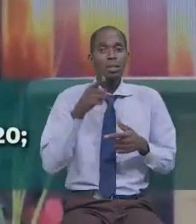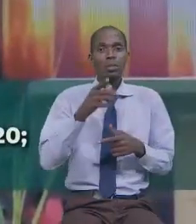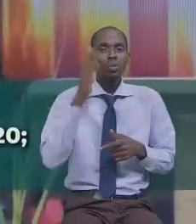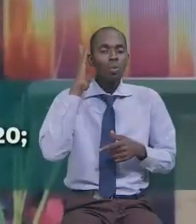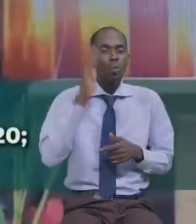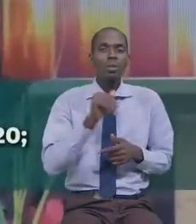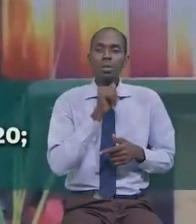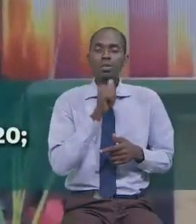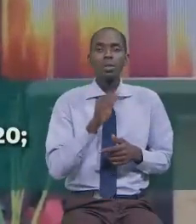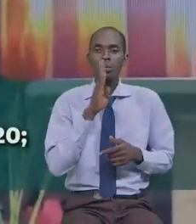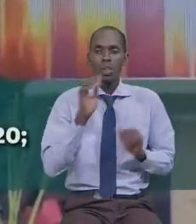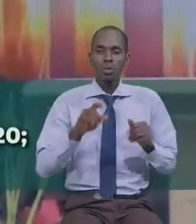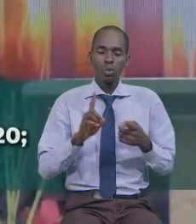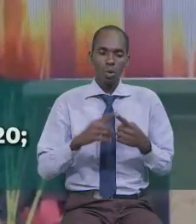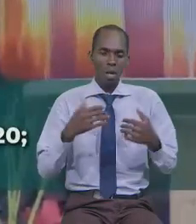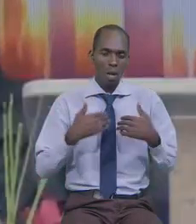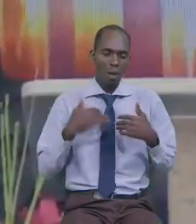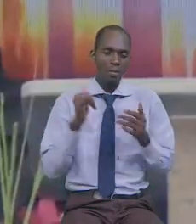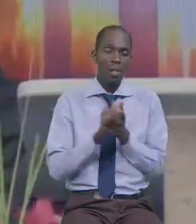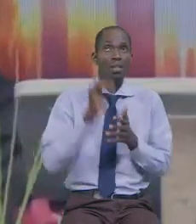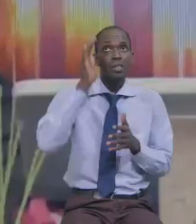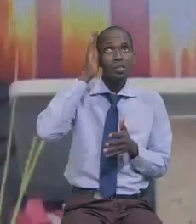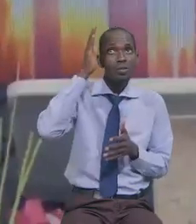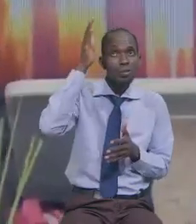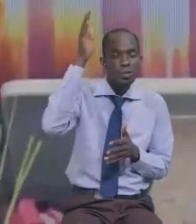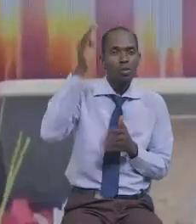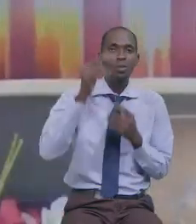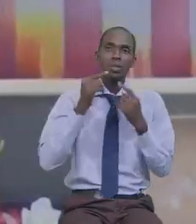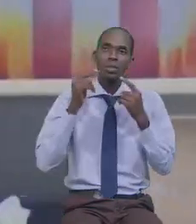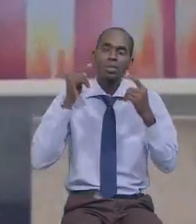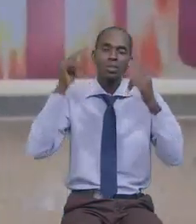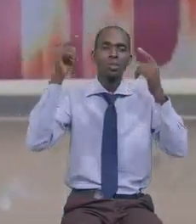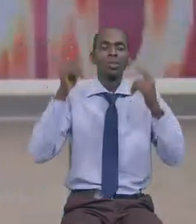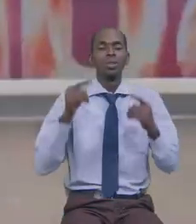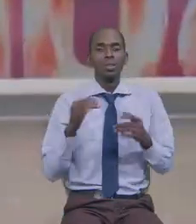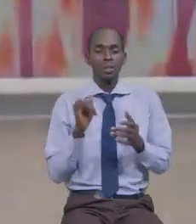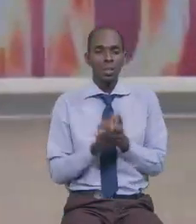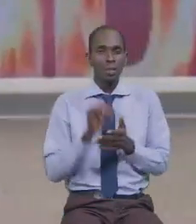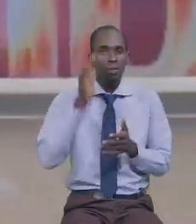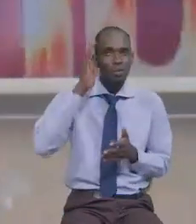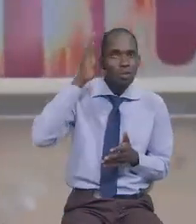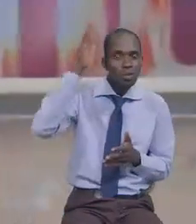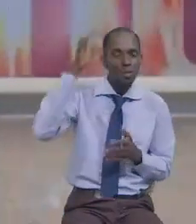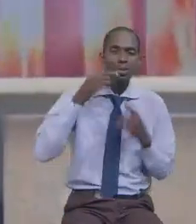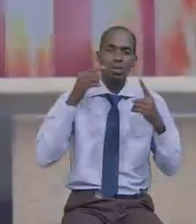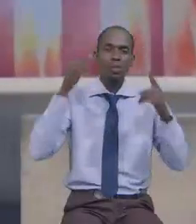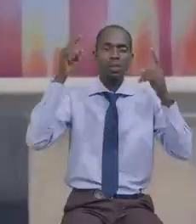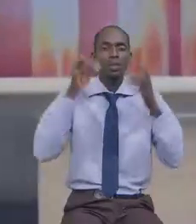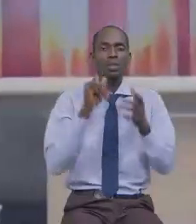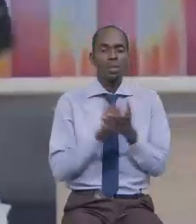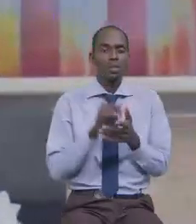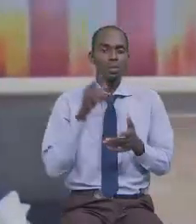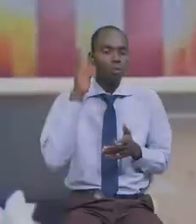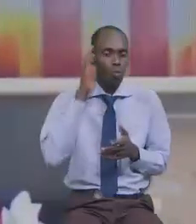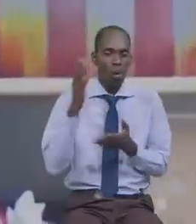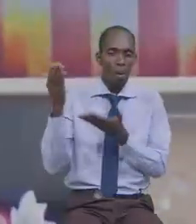future fishery, that future fishing that you are going to bring a lot into